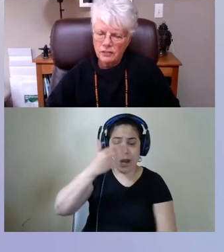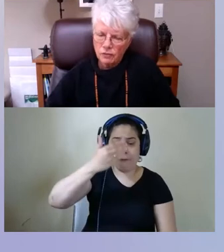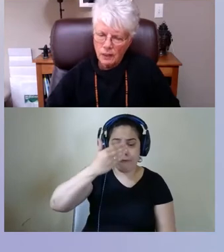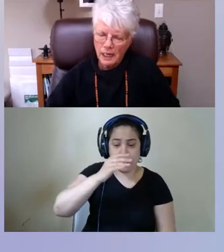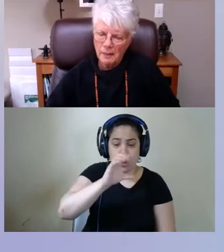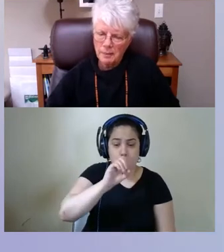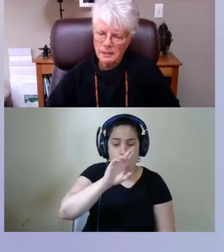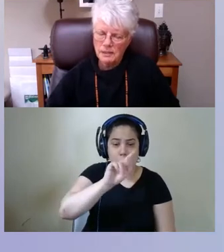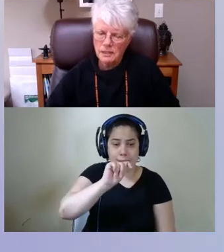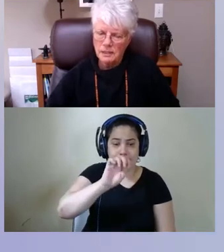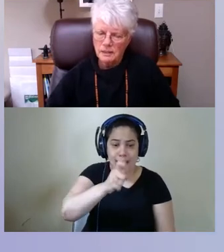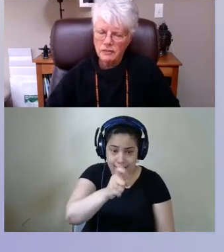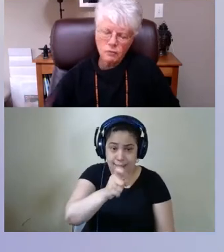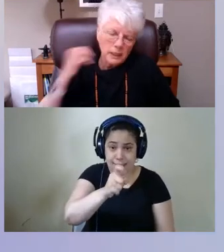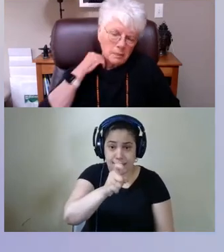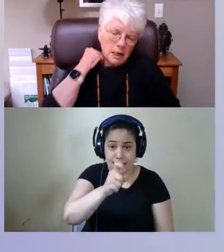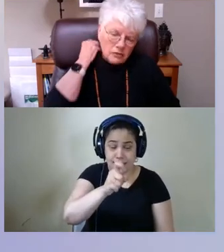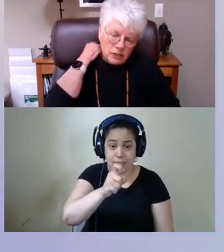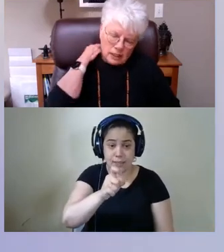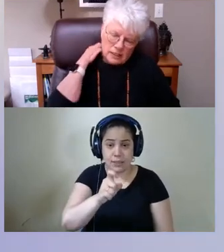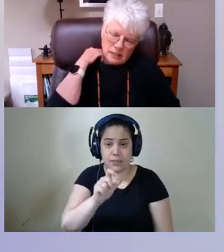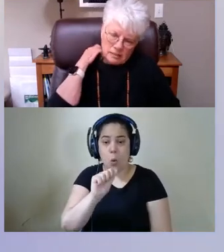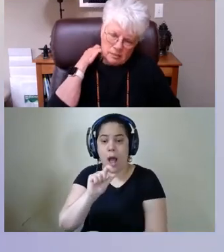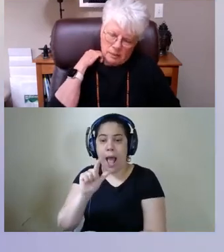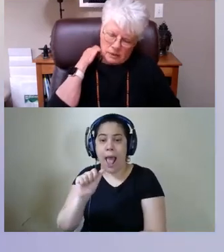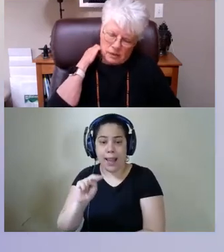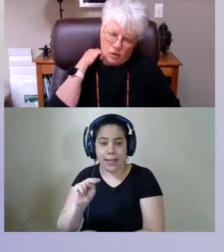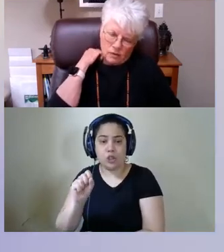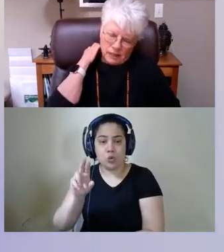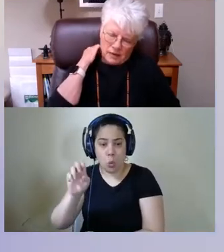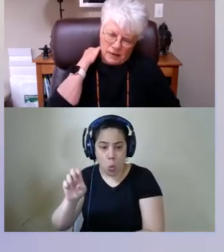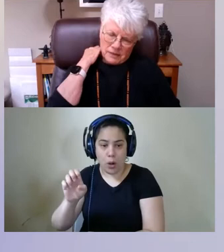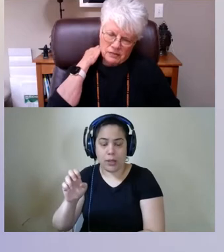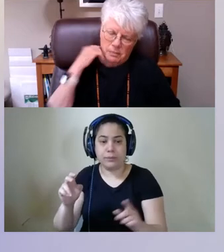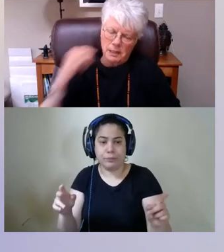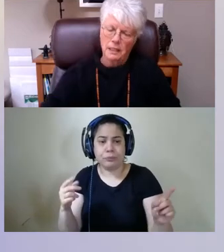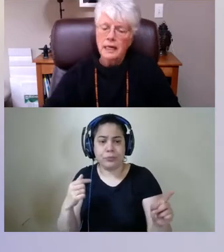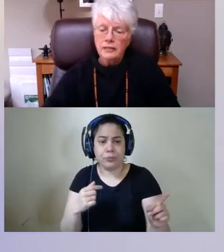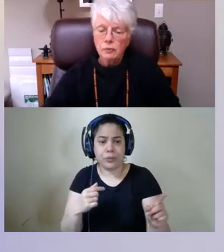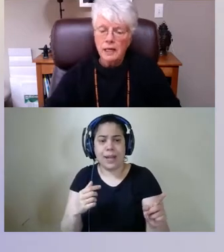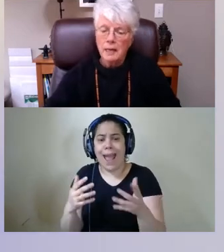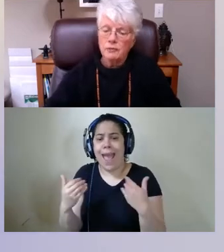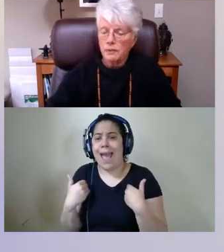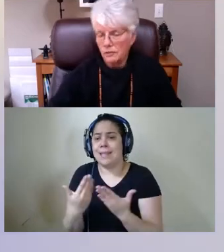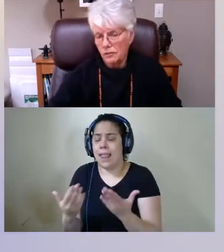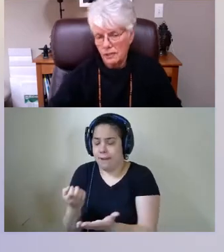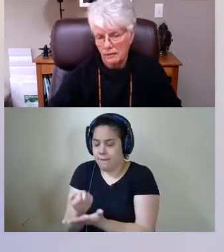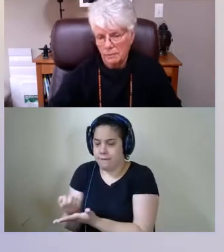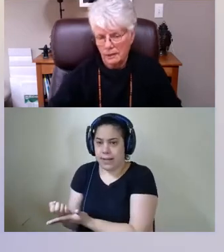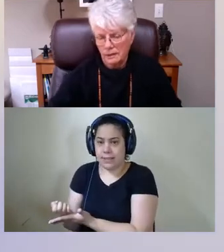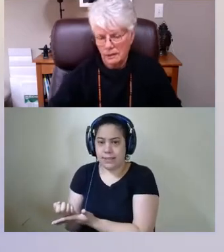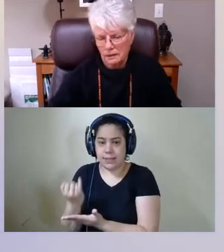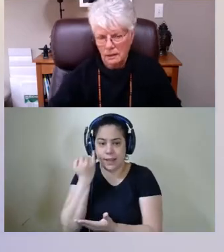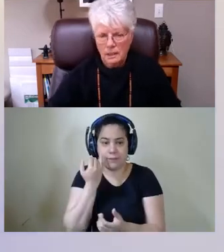this is what happens. This is what he postulates and brings an awful lot of evidence to bear, is what happens when there's good